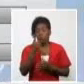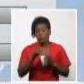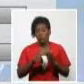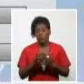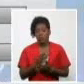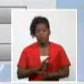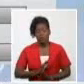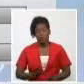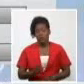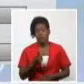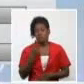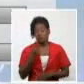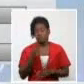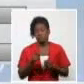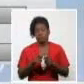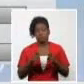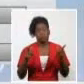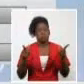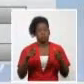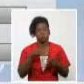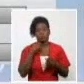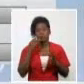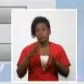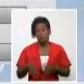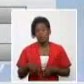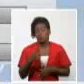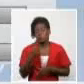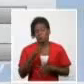with a total of